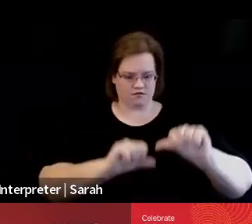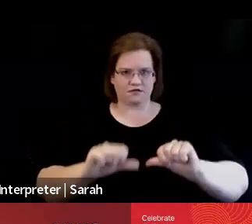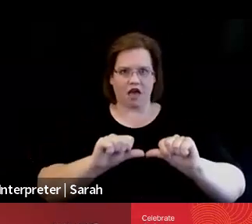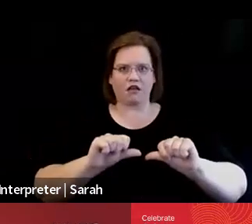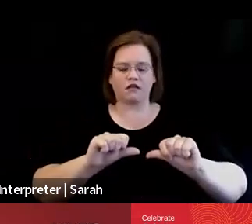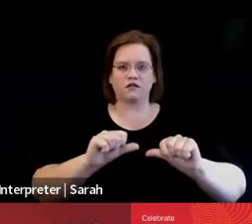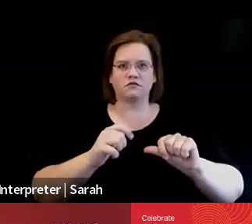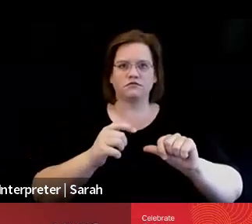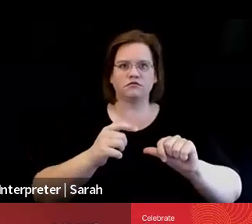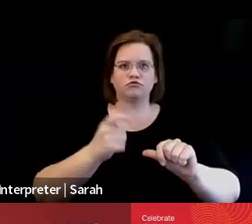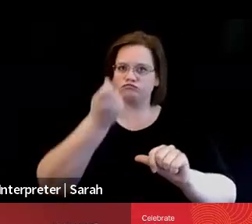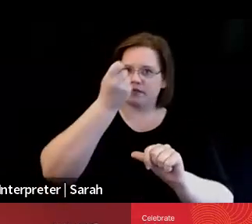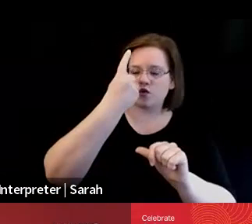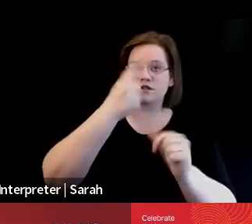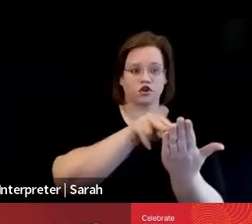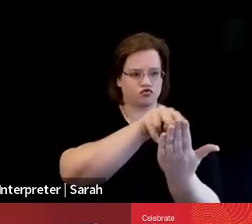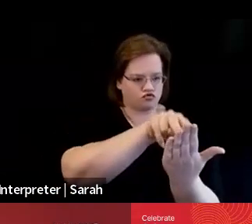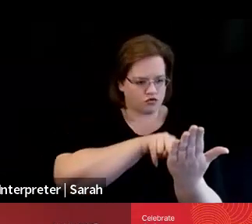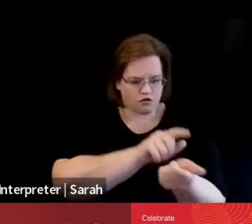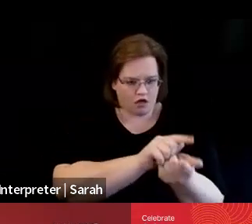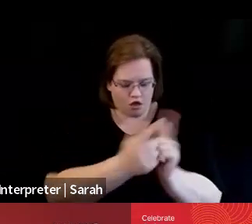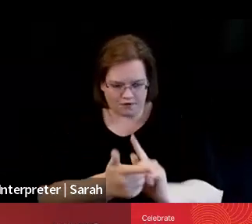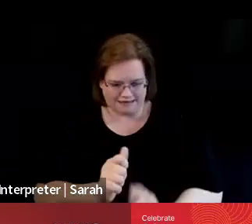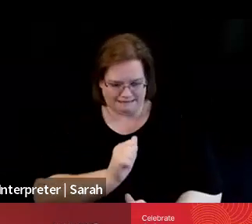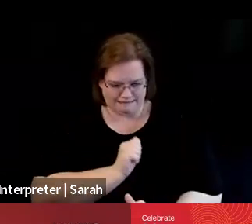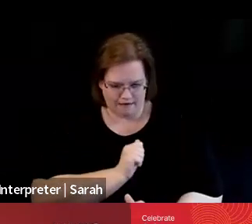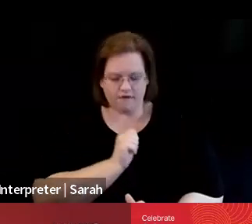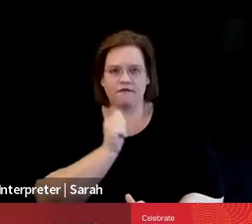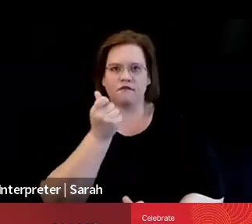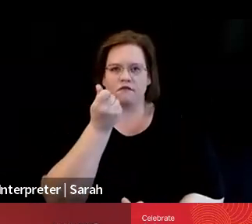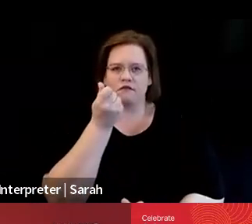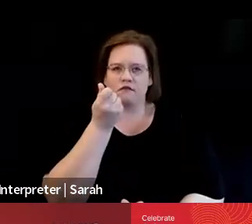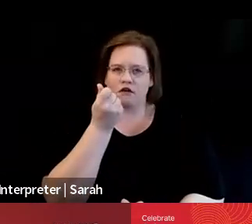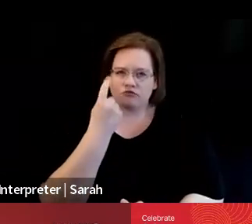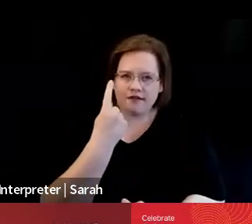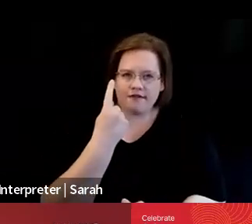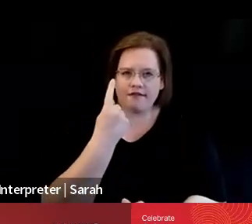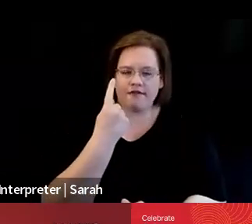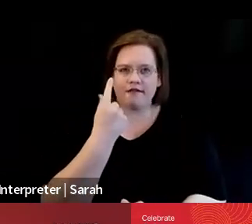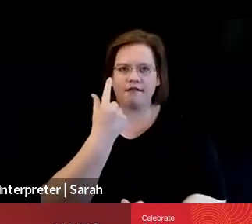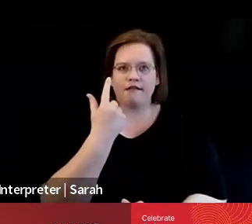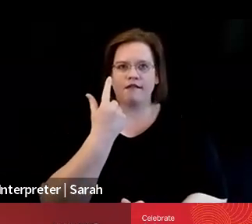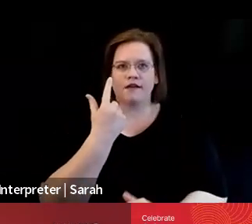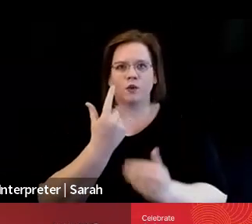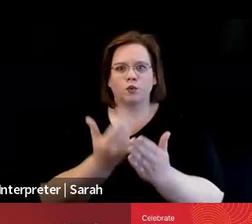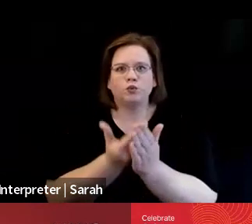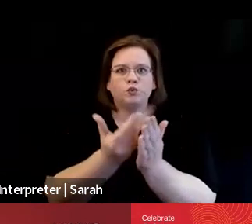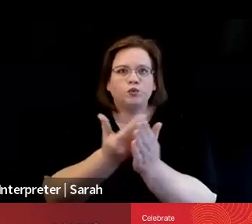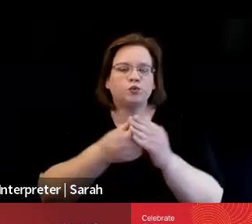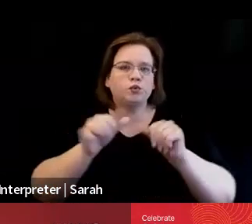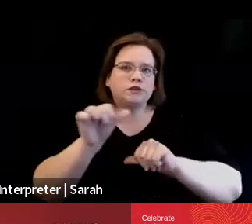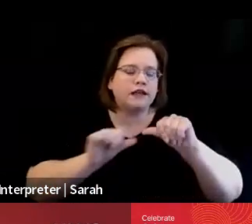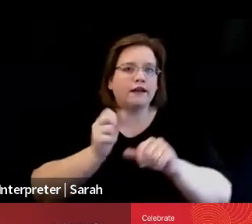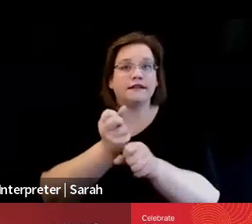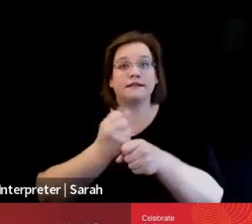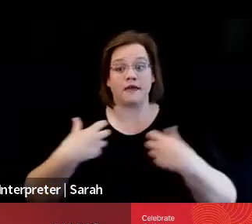read scientific papers and interpret them so that they can actually understand kind of emerging science and make health decisions